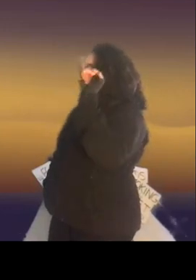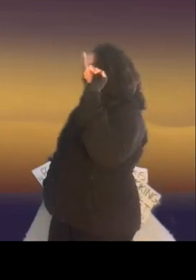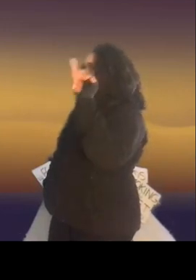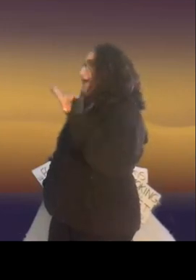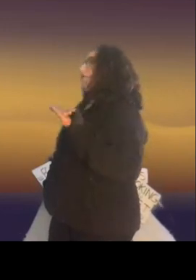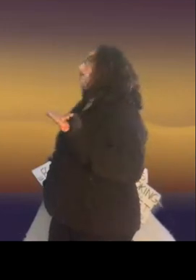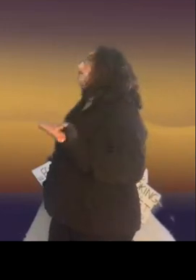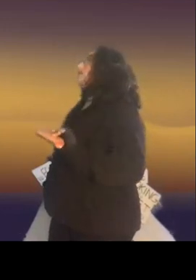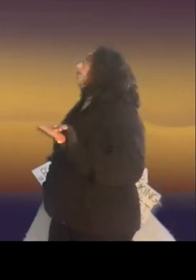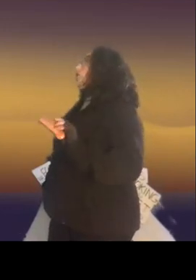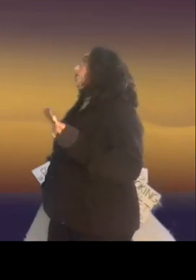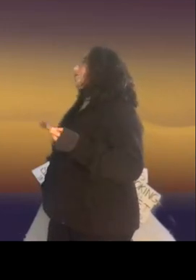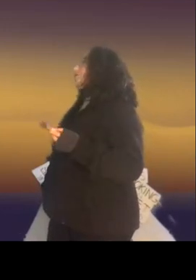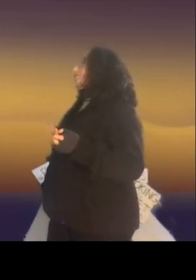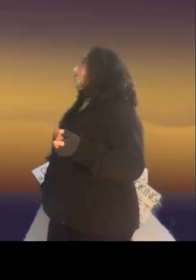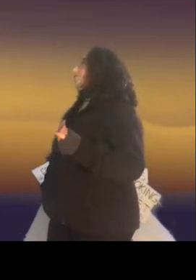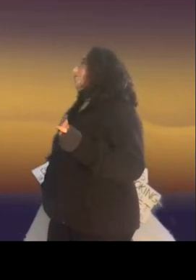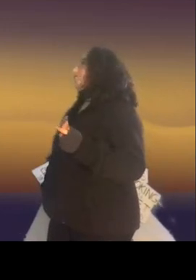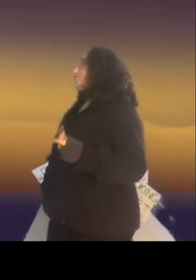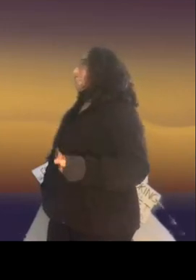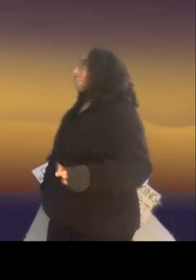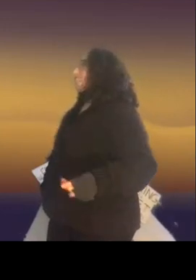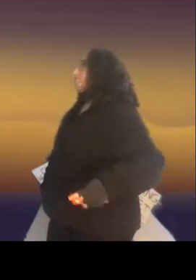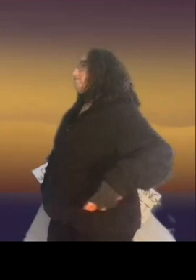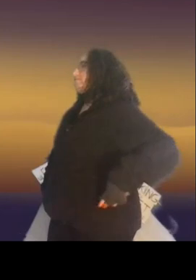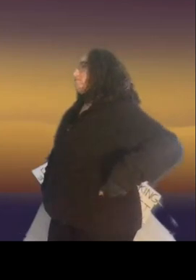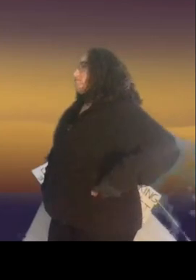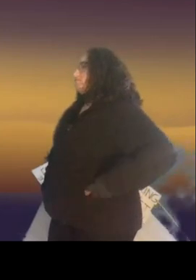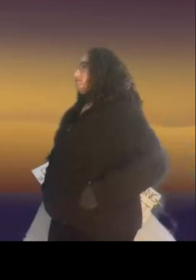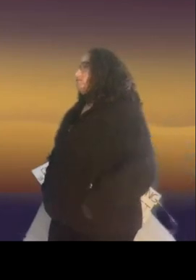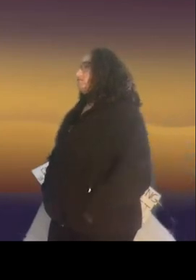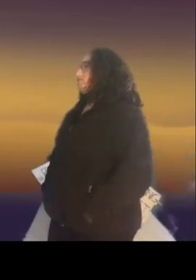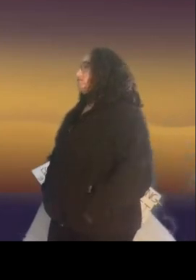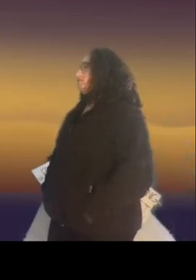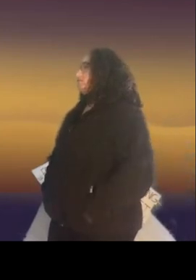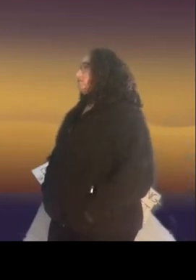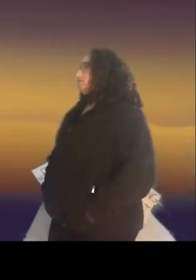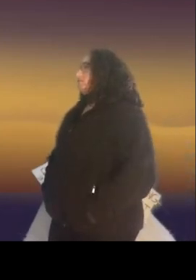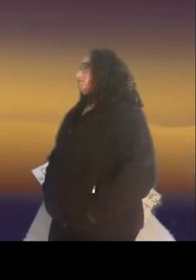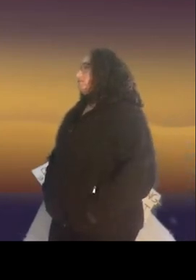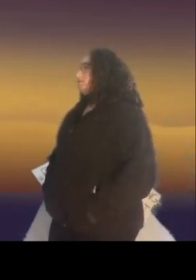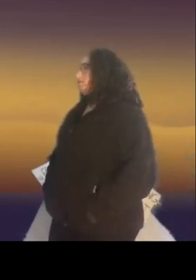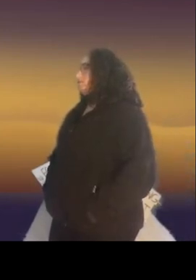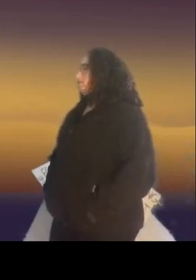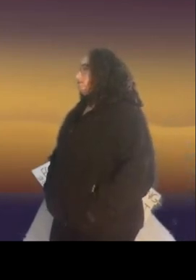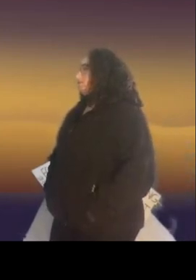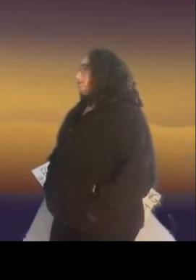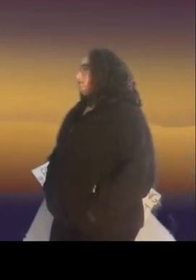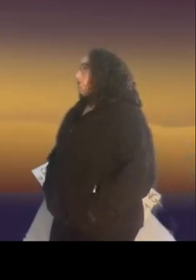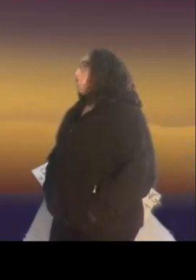be super happy to see her. Listen, you gotta go. None of the vets in the park are happy you're here, and they're making